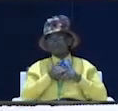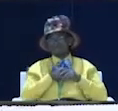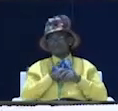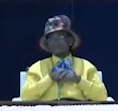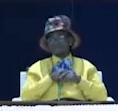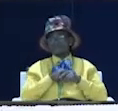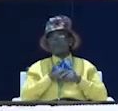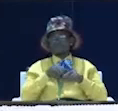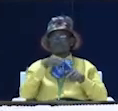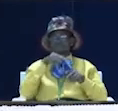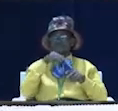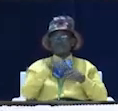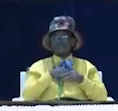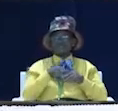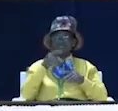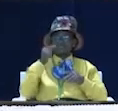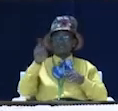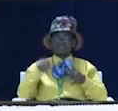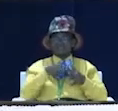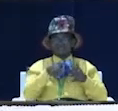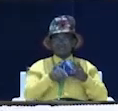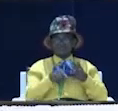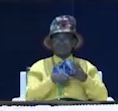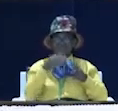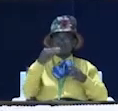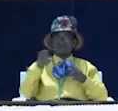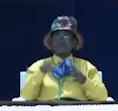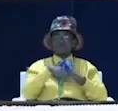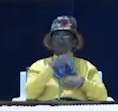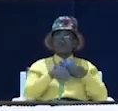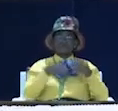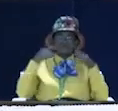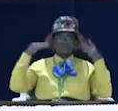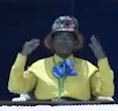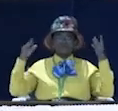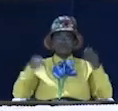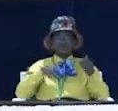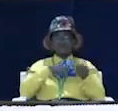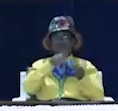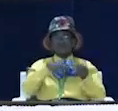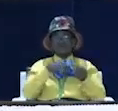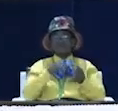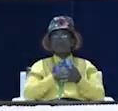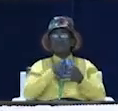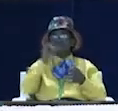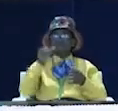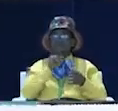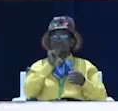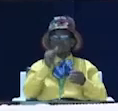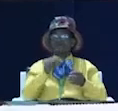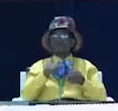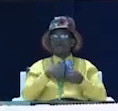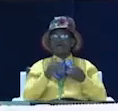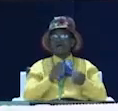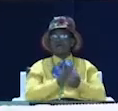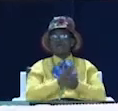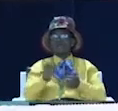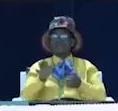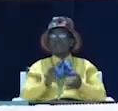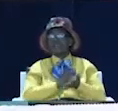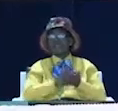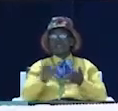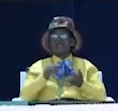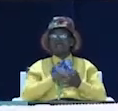in the midst of all the noise around? It's not out there. It's in.